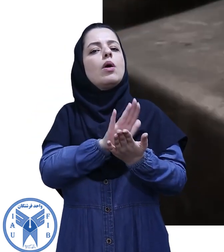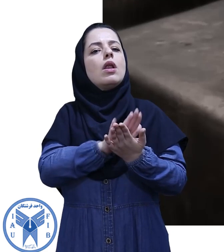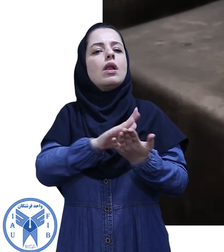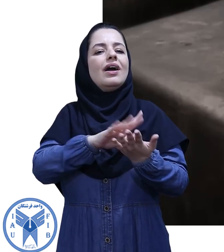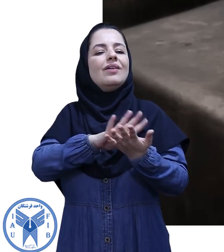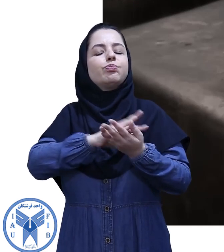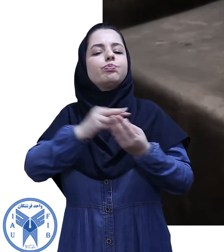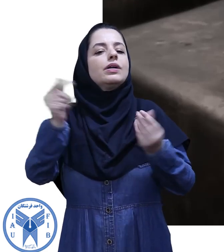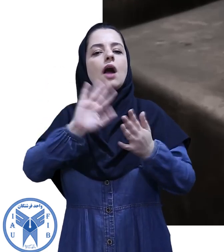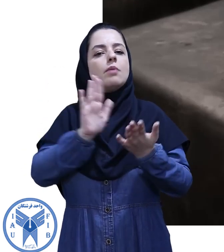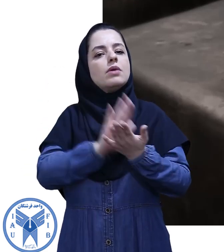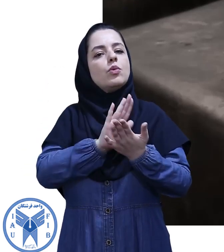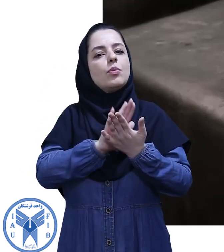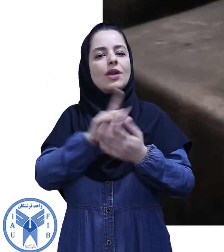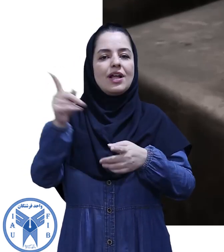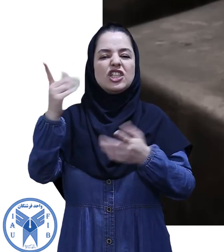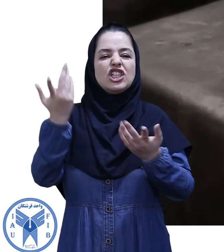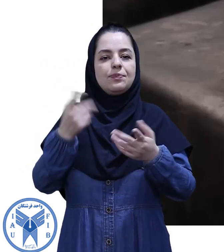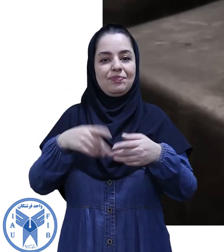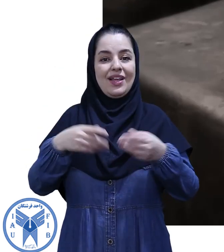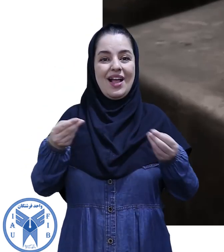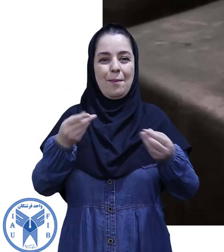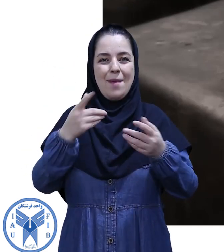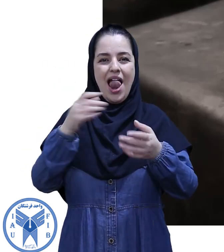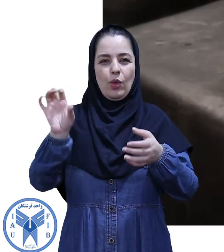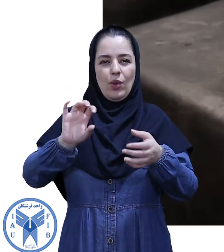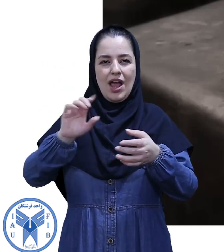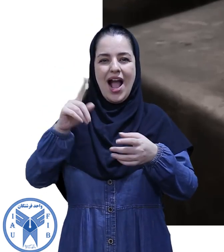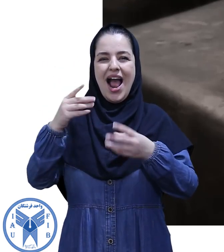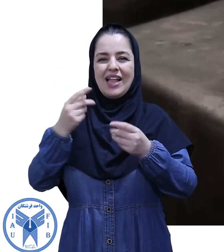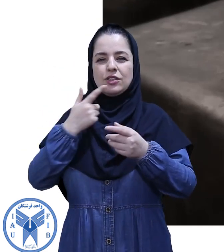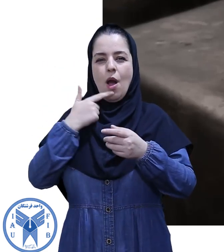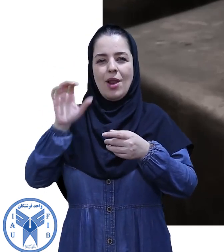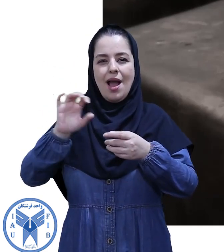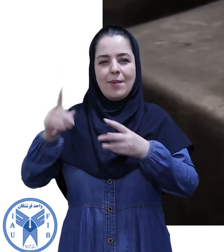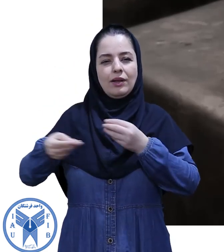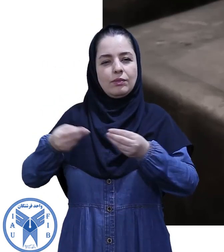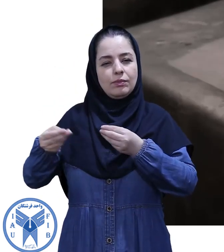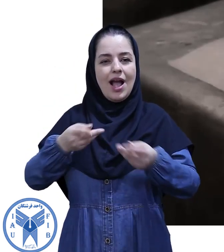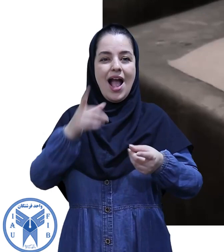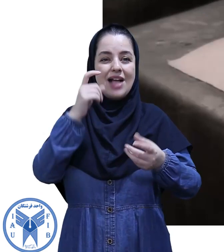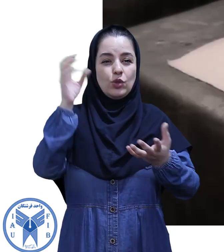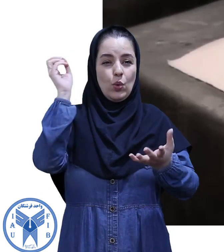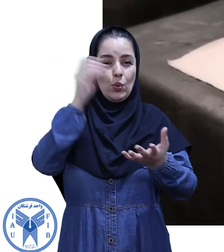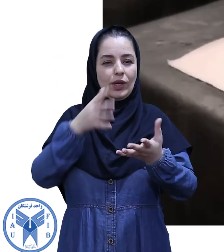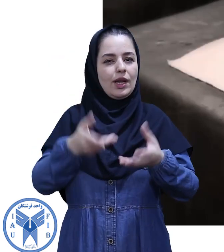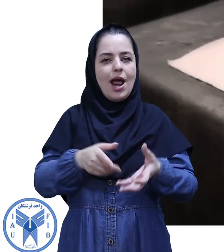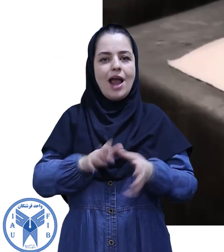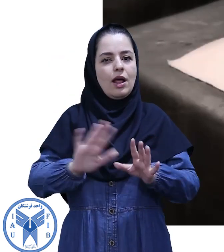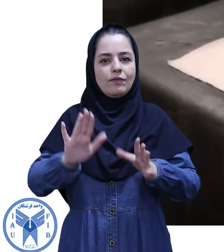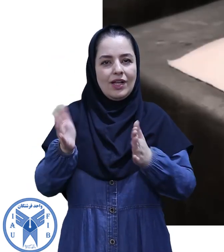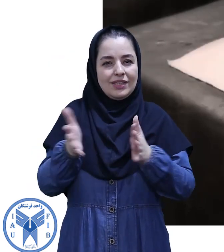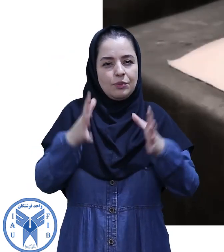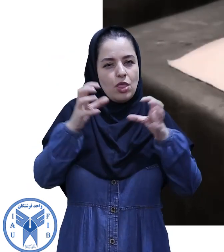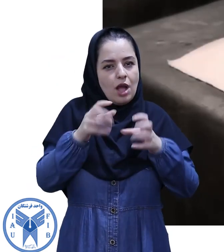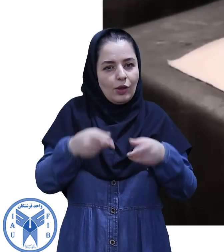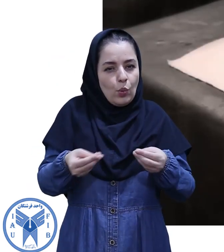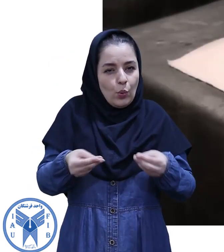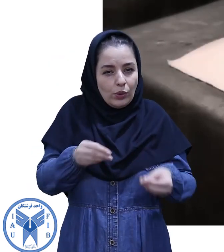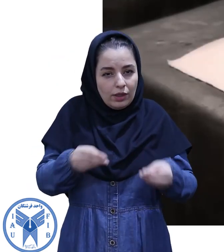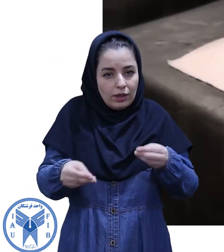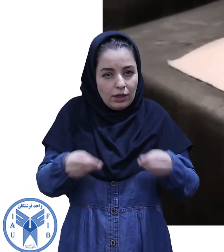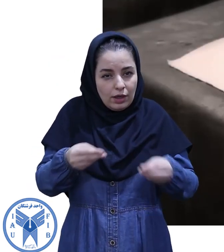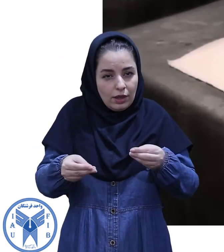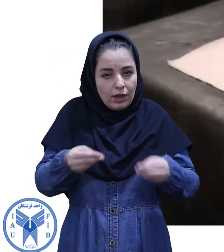that if he takes that image and puts it into a stronger solution of salt water, all the areas that were